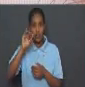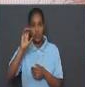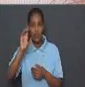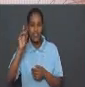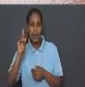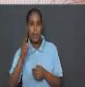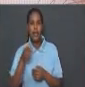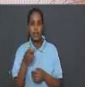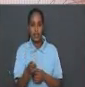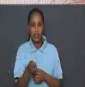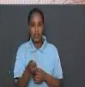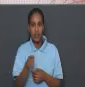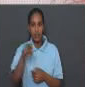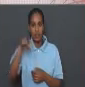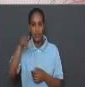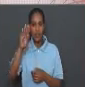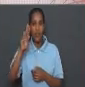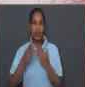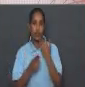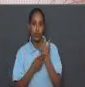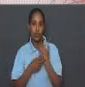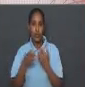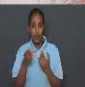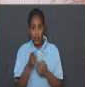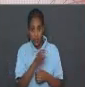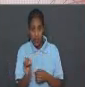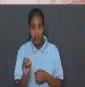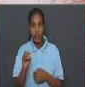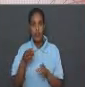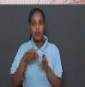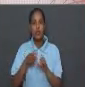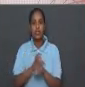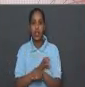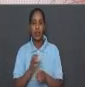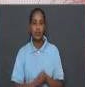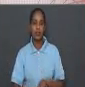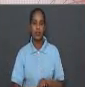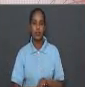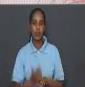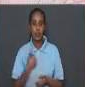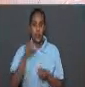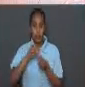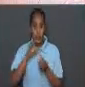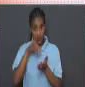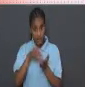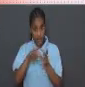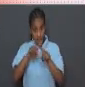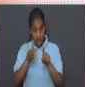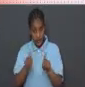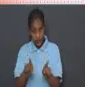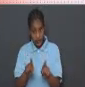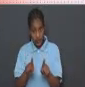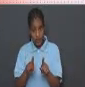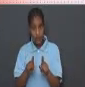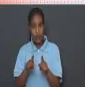the nickel-cadmium battery, the lead storage battery, and fuel cells. We also